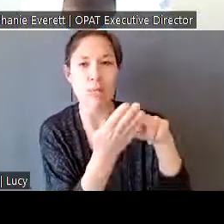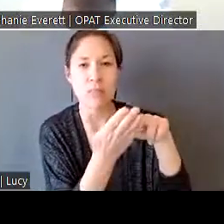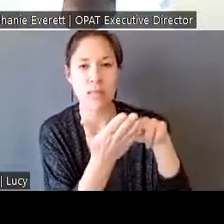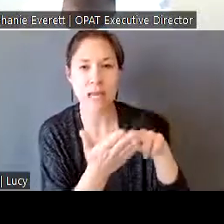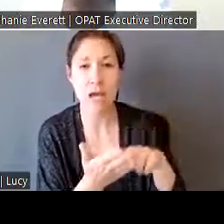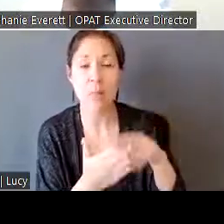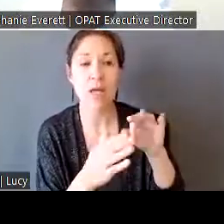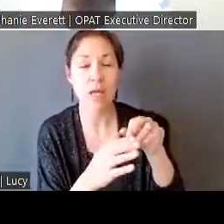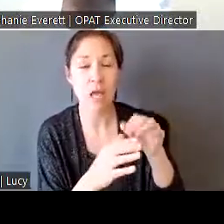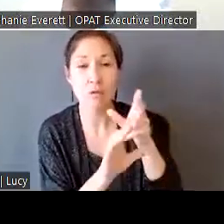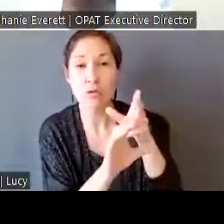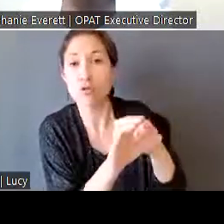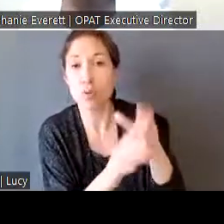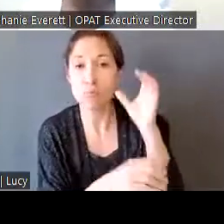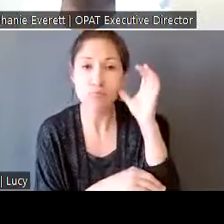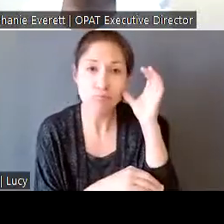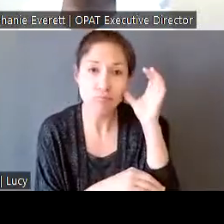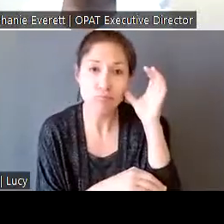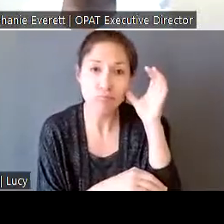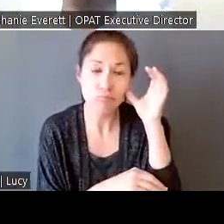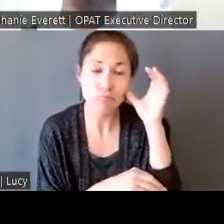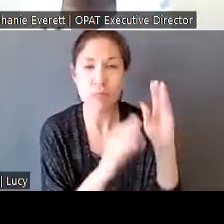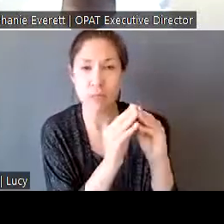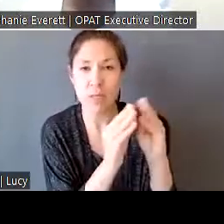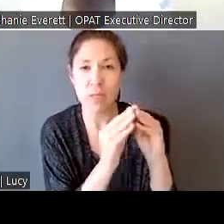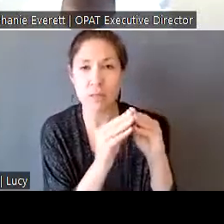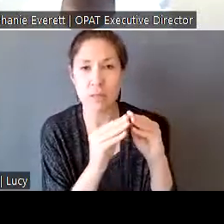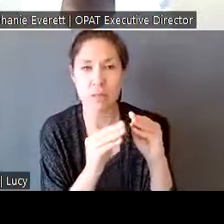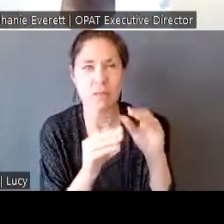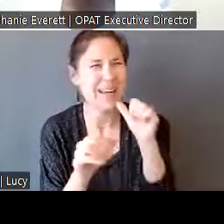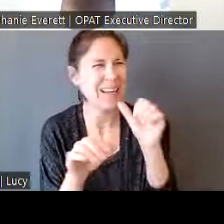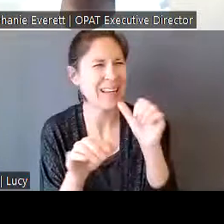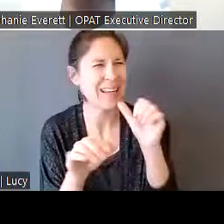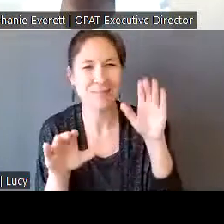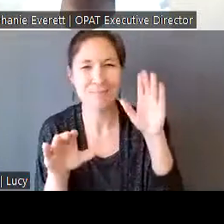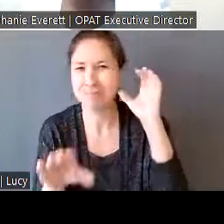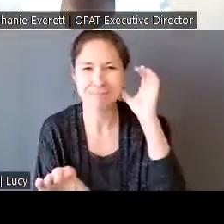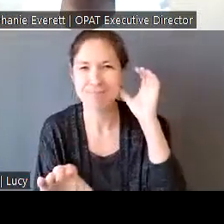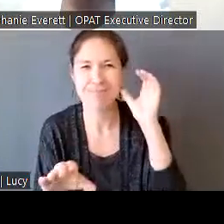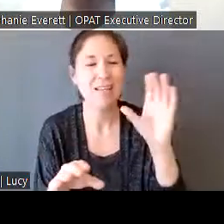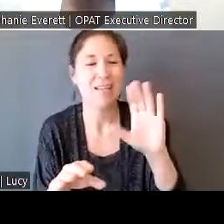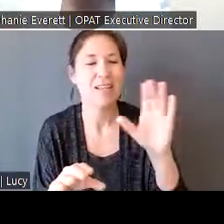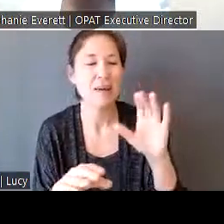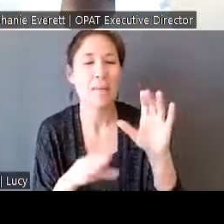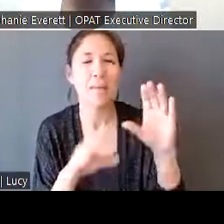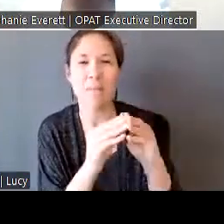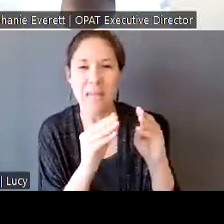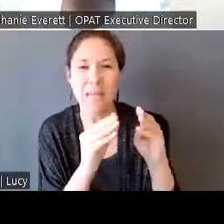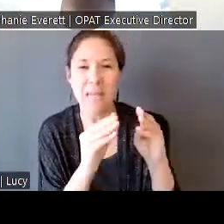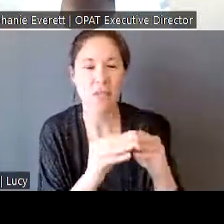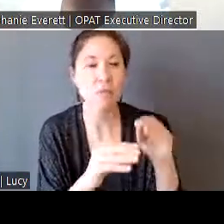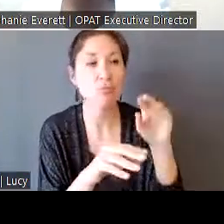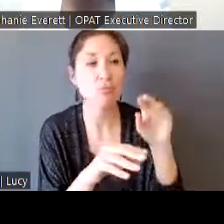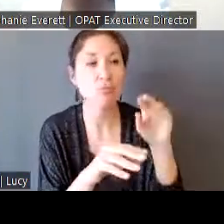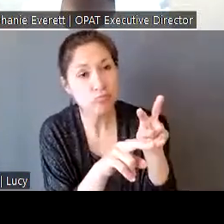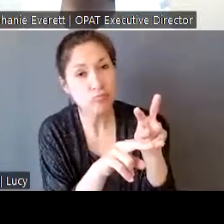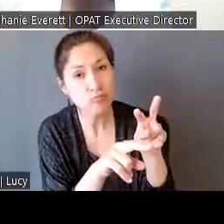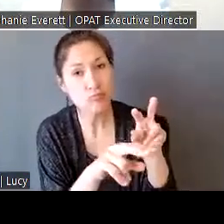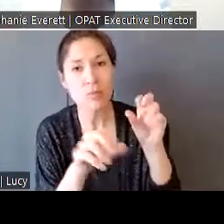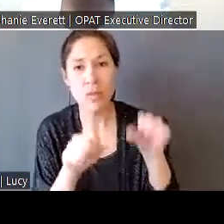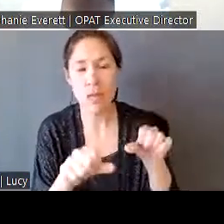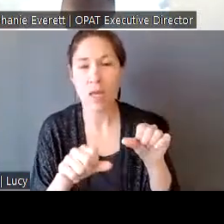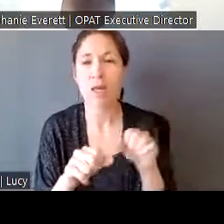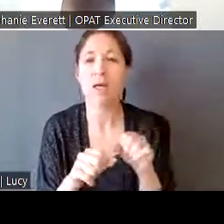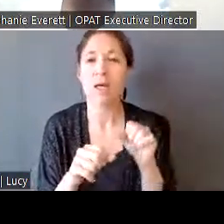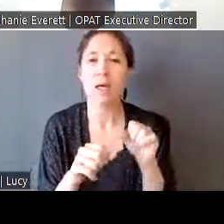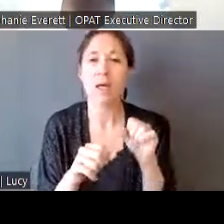to their hearings or meetings. Stop saying hearings, their meetings. And a lot of people do attend. They ask great questions